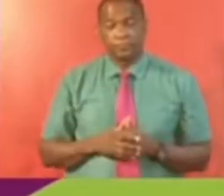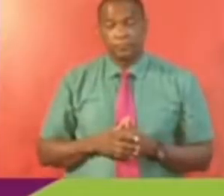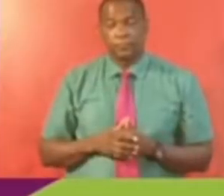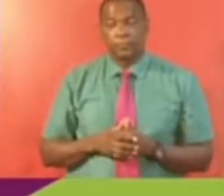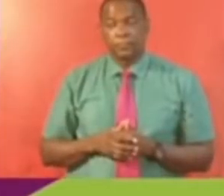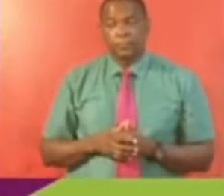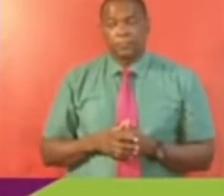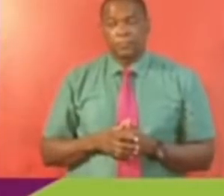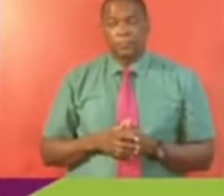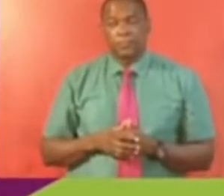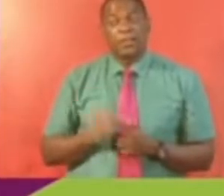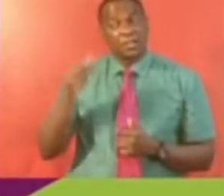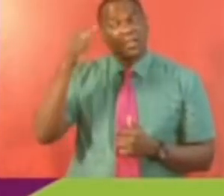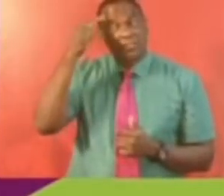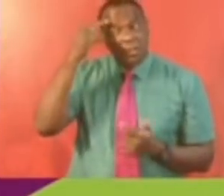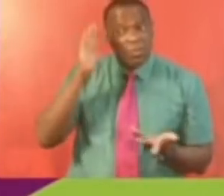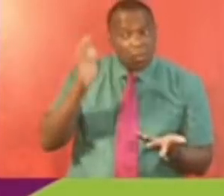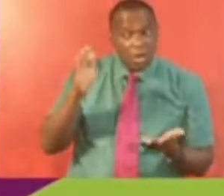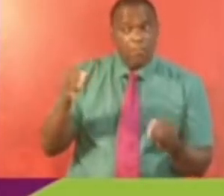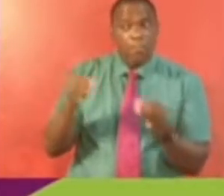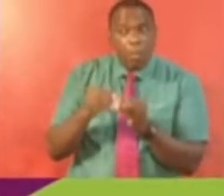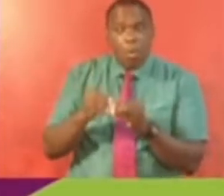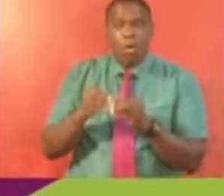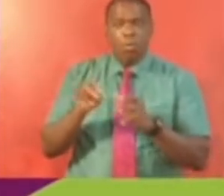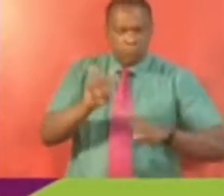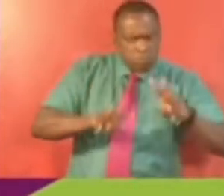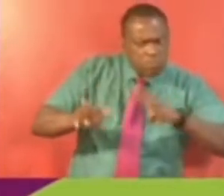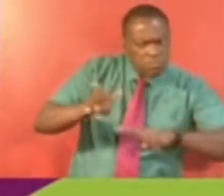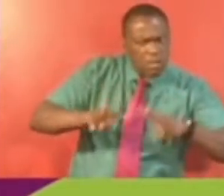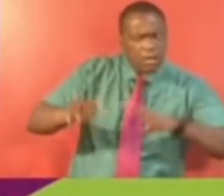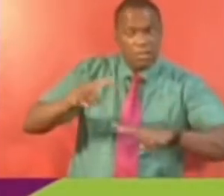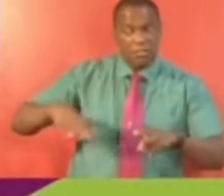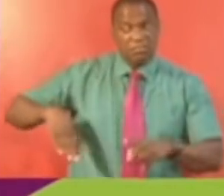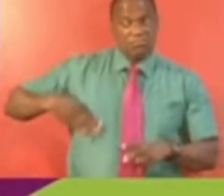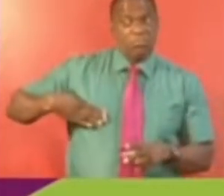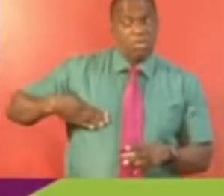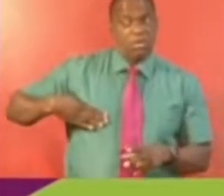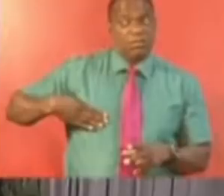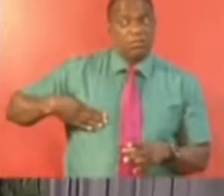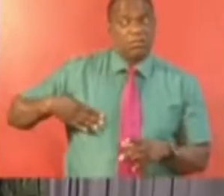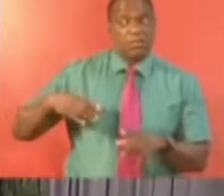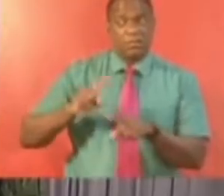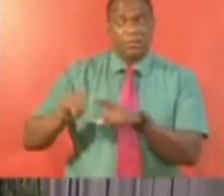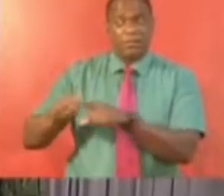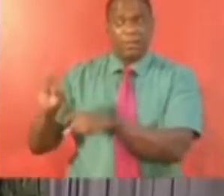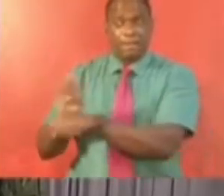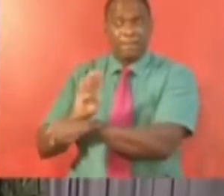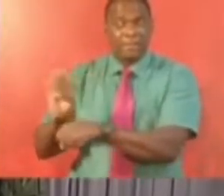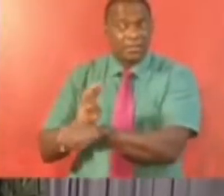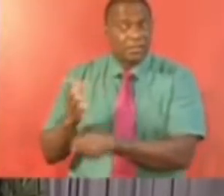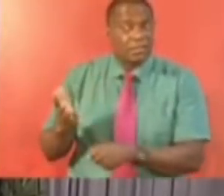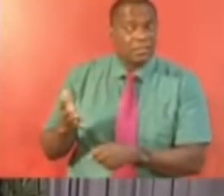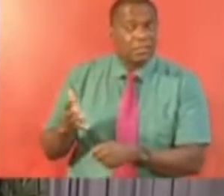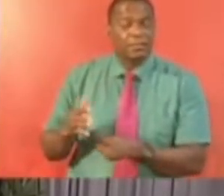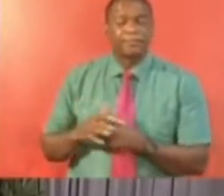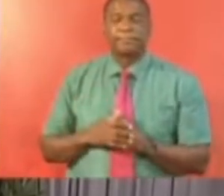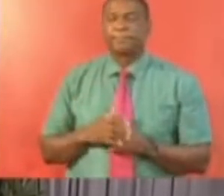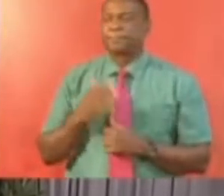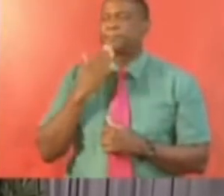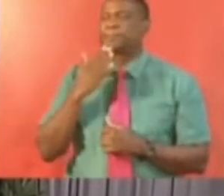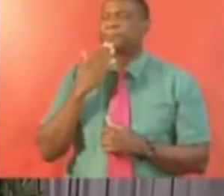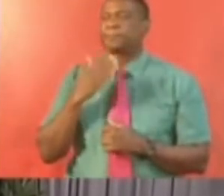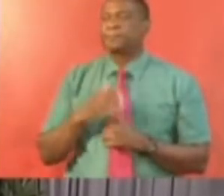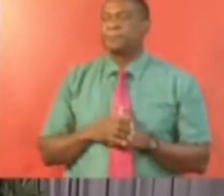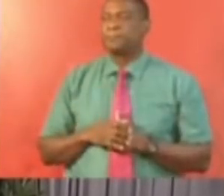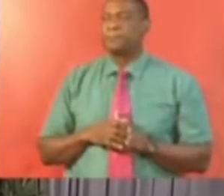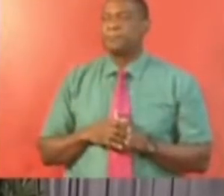better employers who have to take necessary precautions for having COVID positive people? Thank you. Thank you very much. And we go again